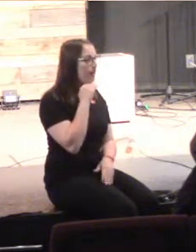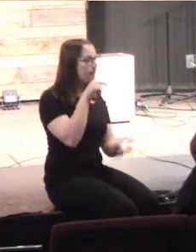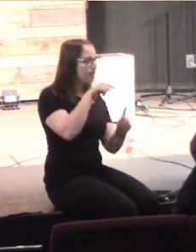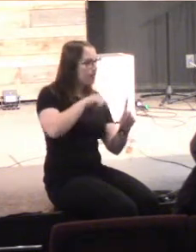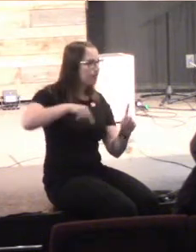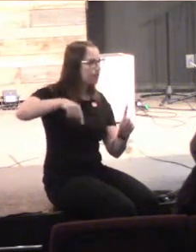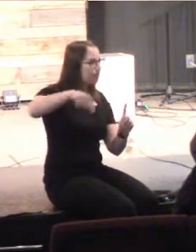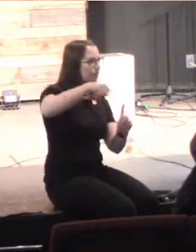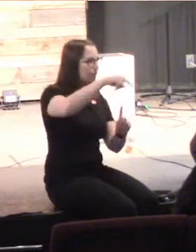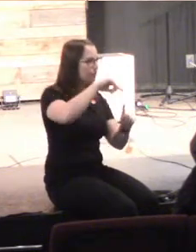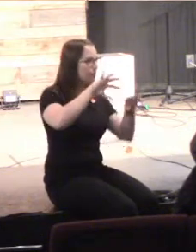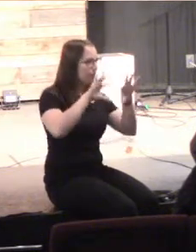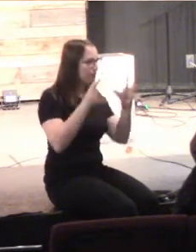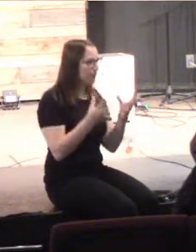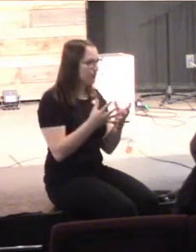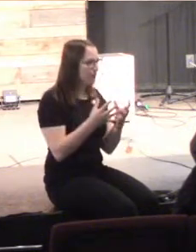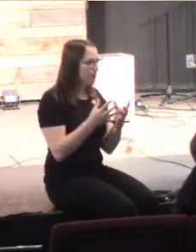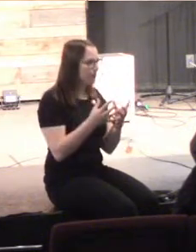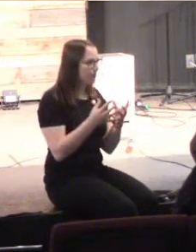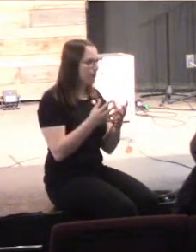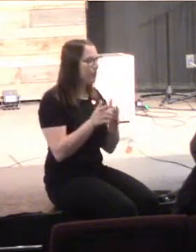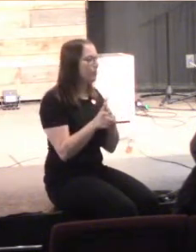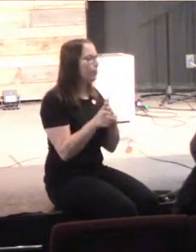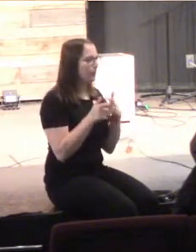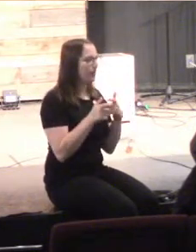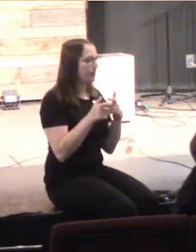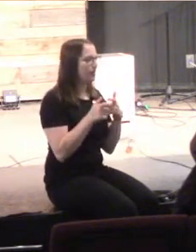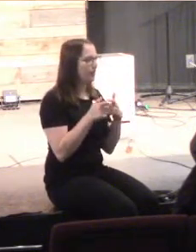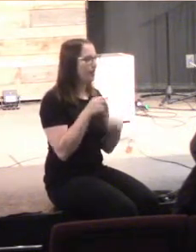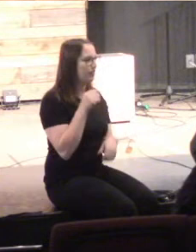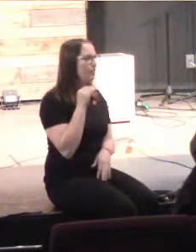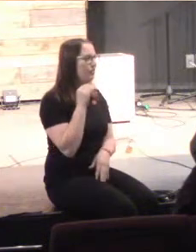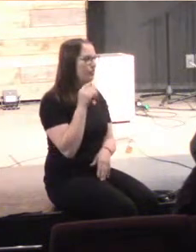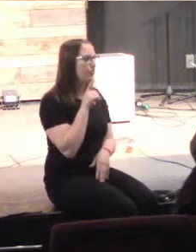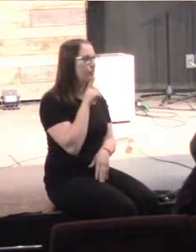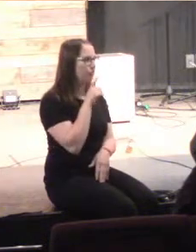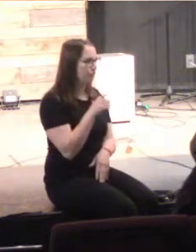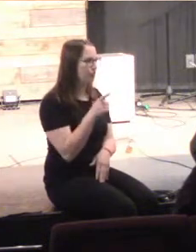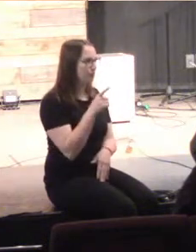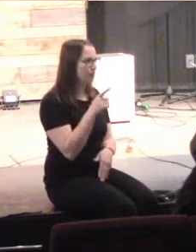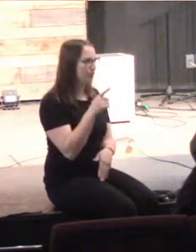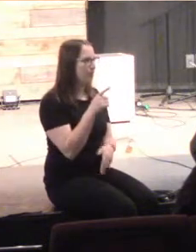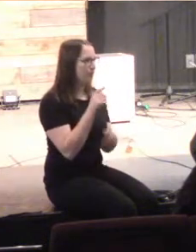globe faster than the truth can get out of bed.